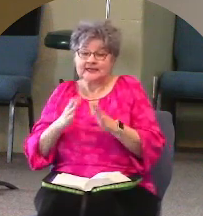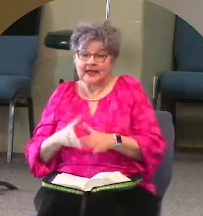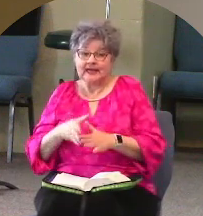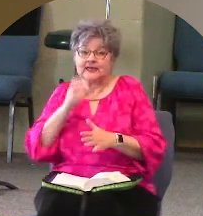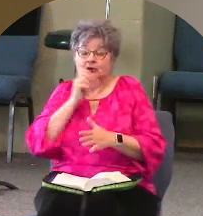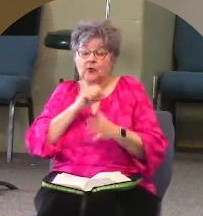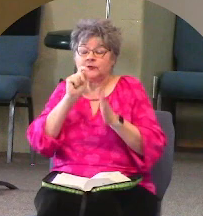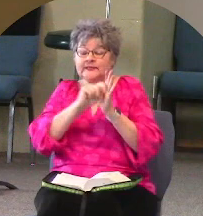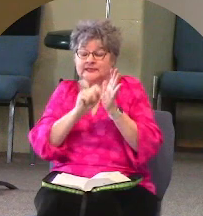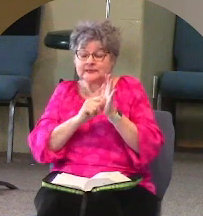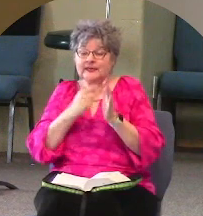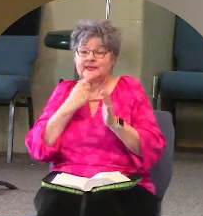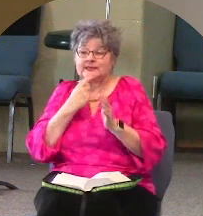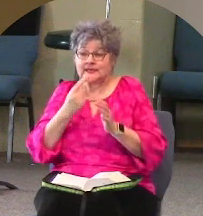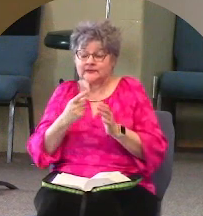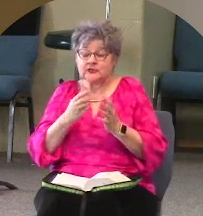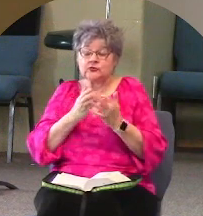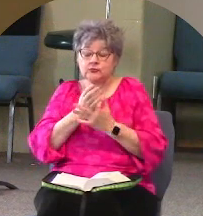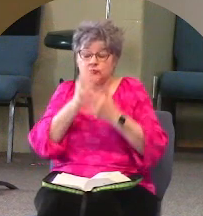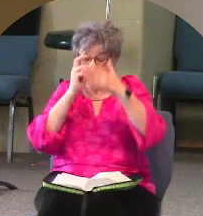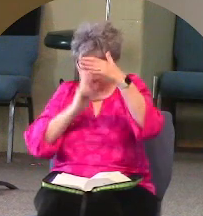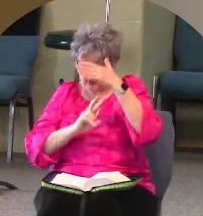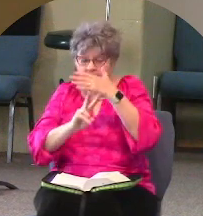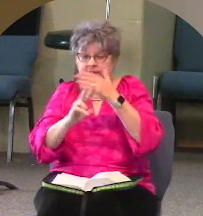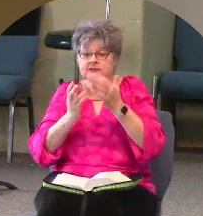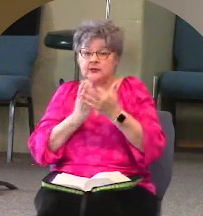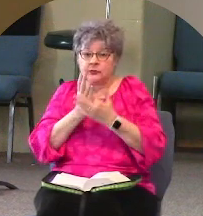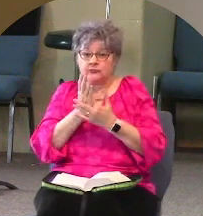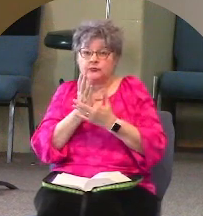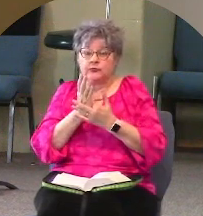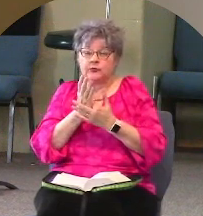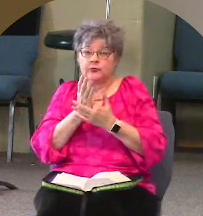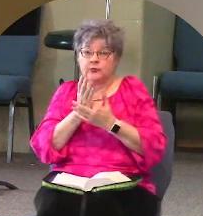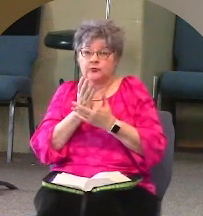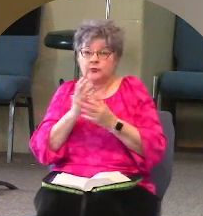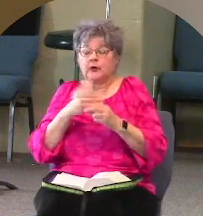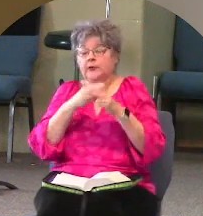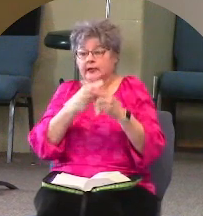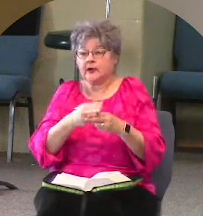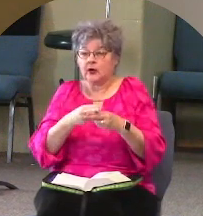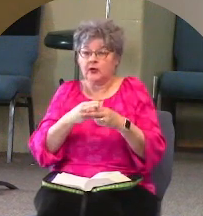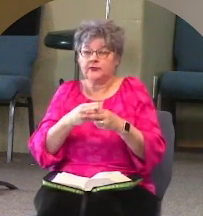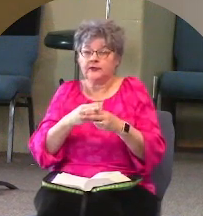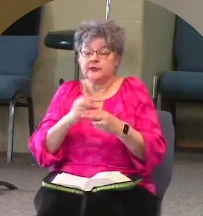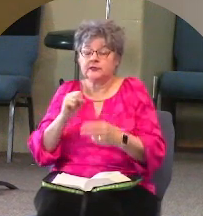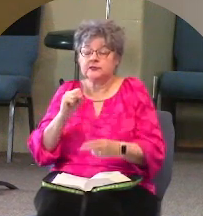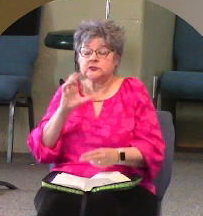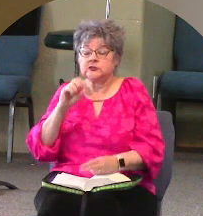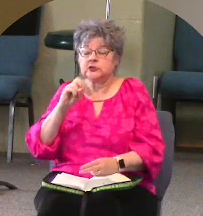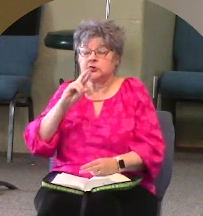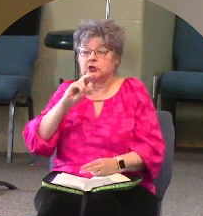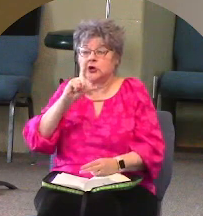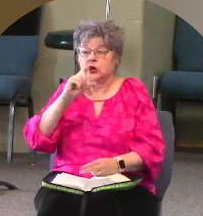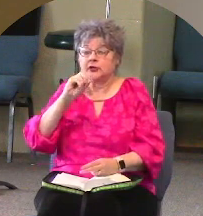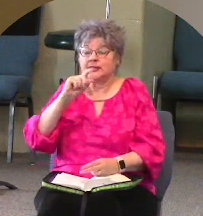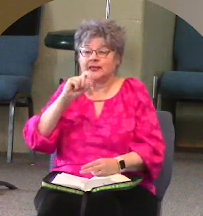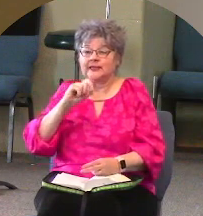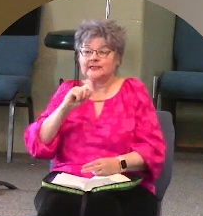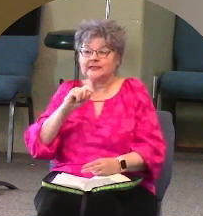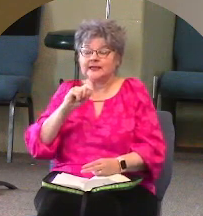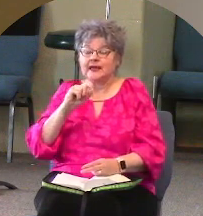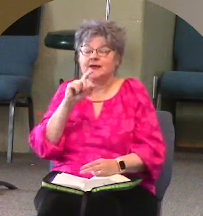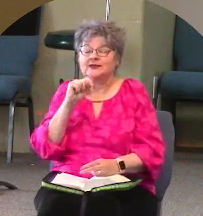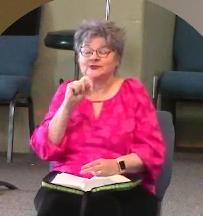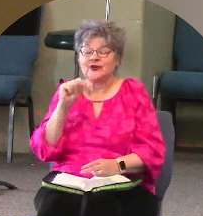us through the prophets, through what we call the scarlet thread, from the beginning of Genesis